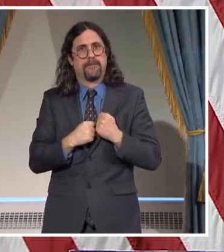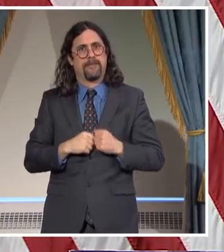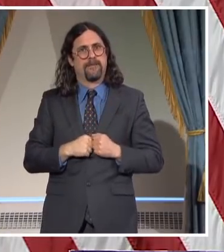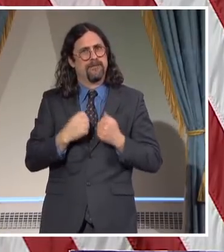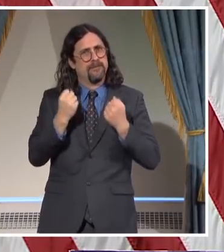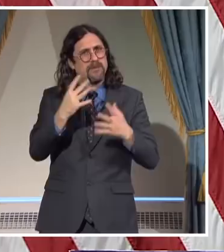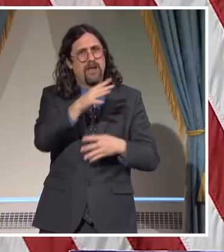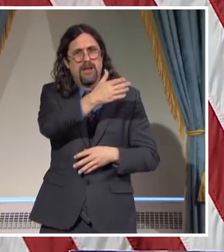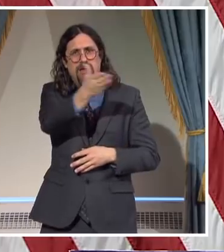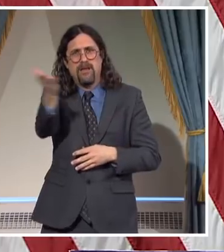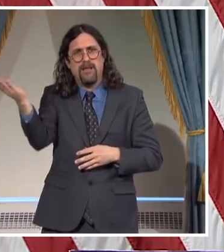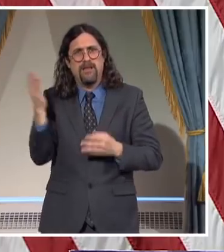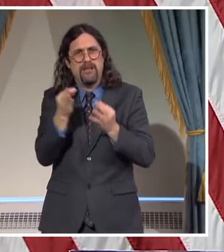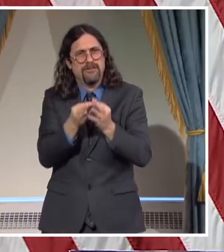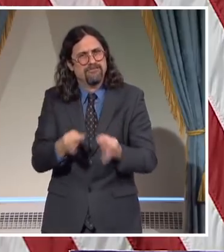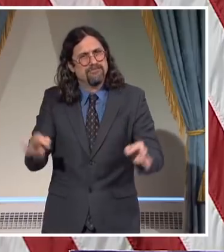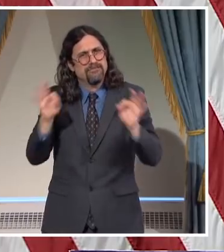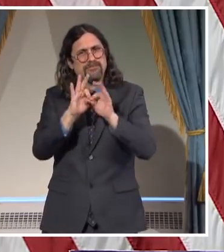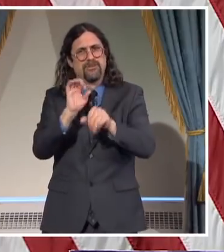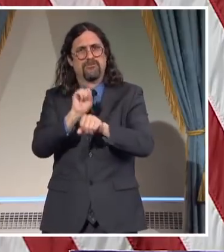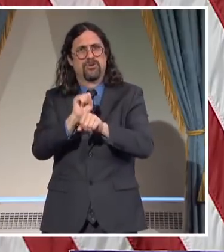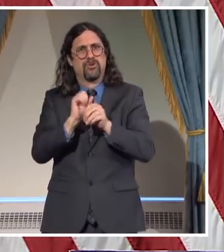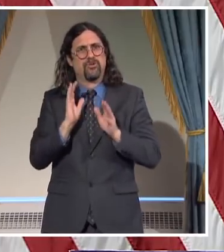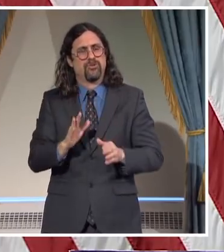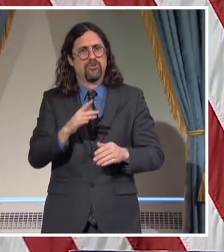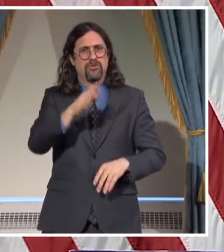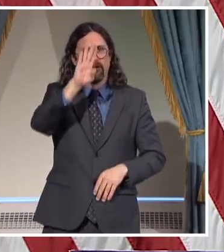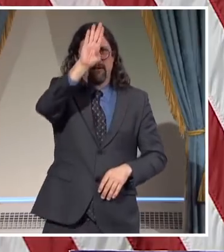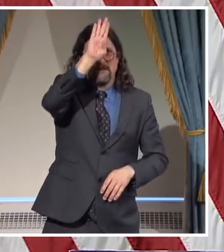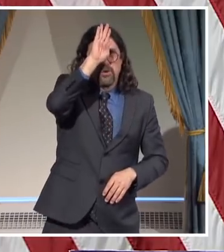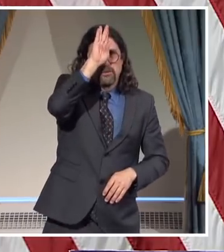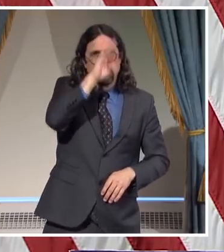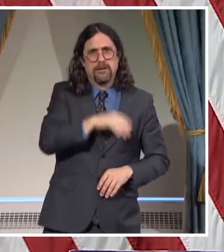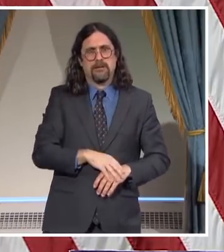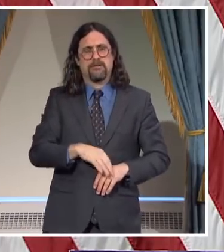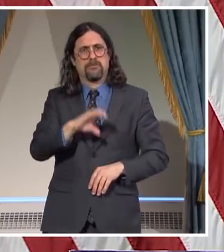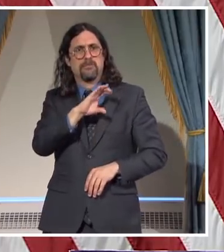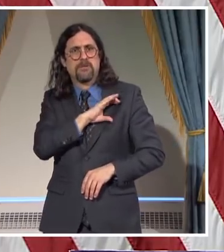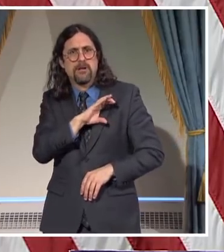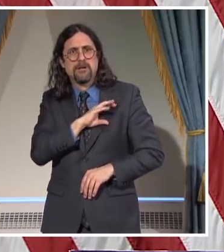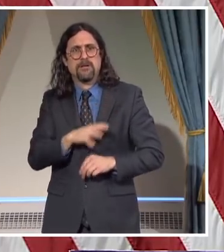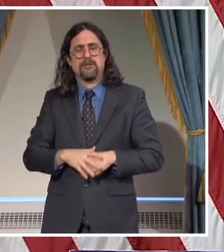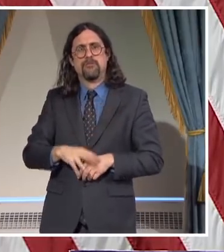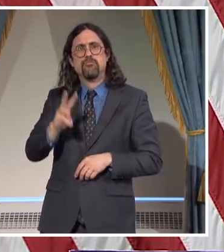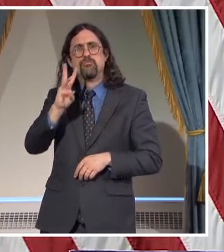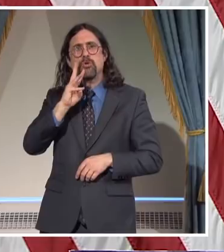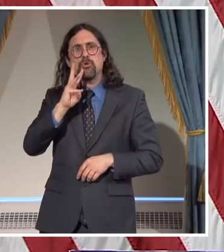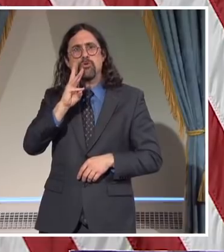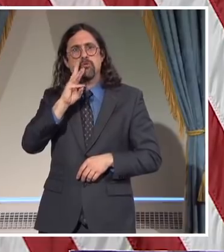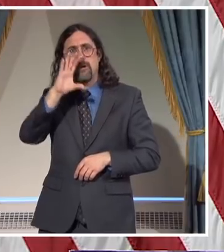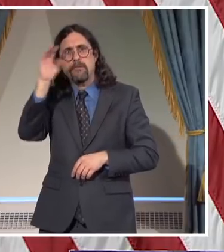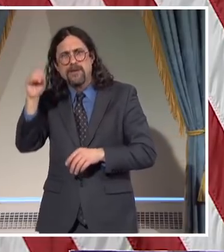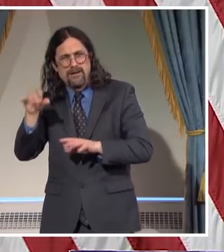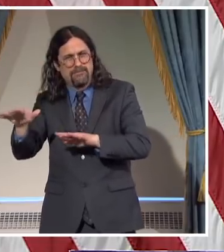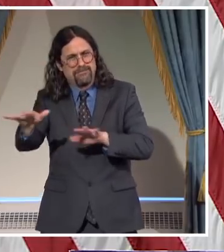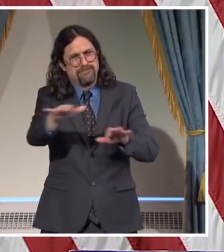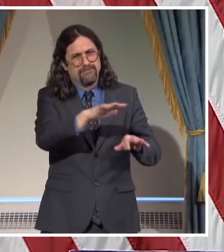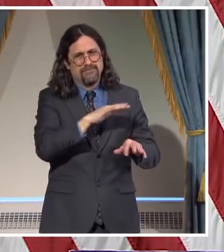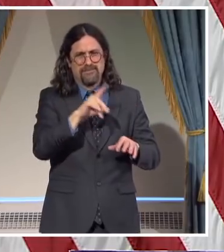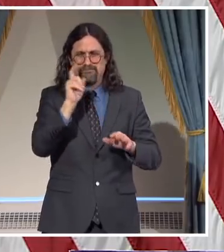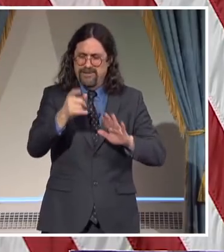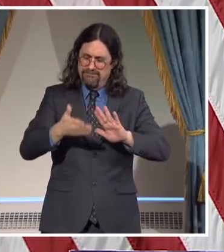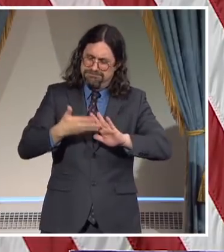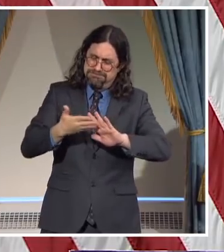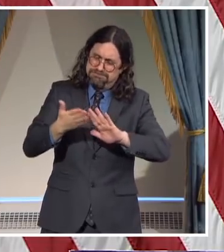harder if you have less and less money. So it should have been one of the easiest no-brainers in the world for the U.S. Senate to